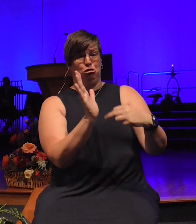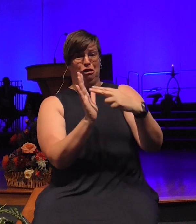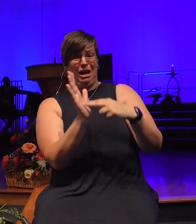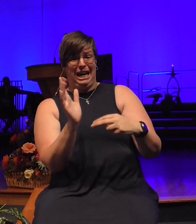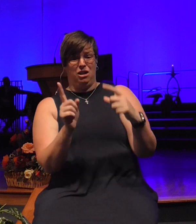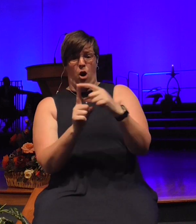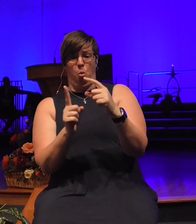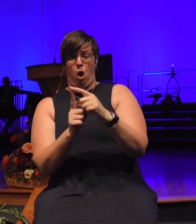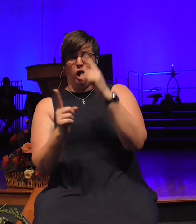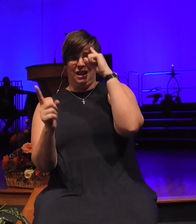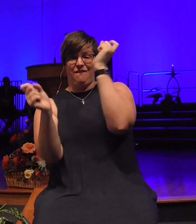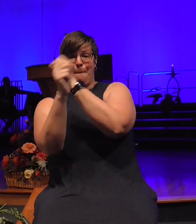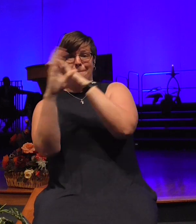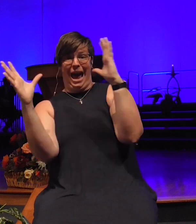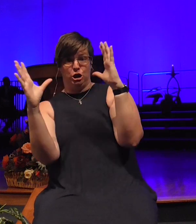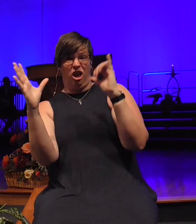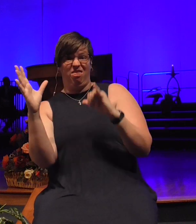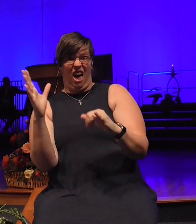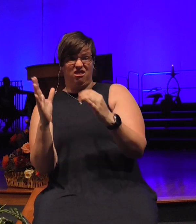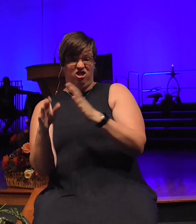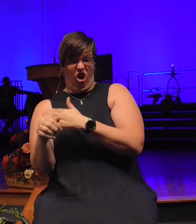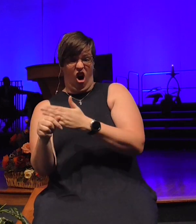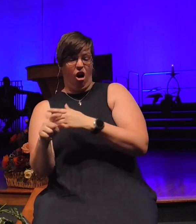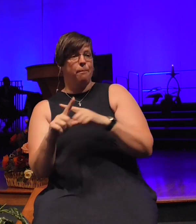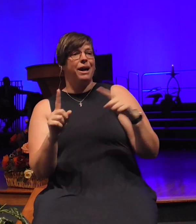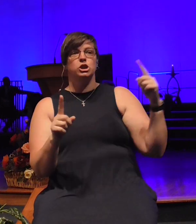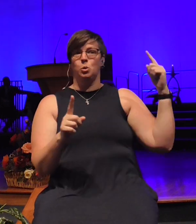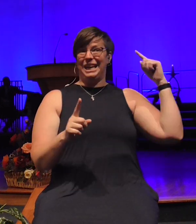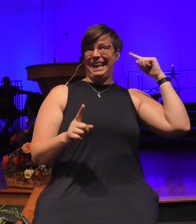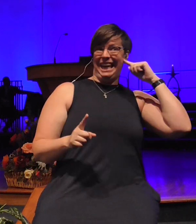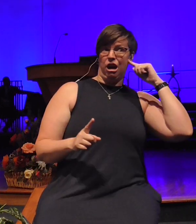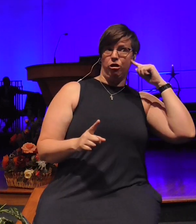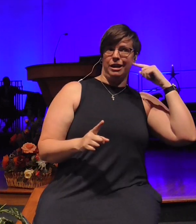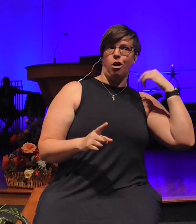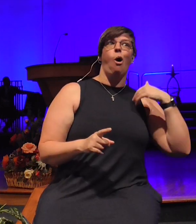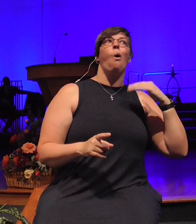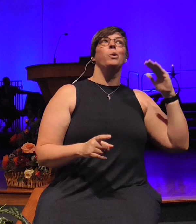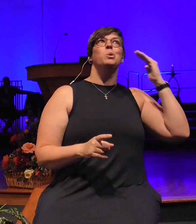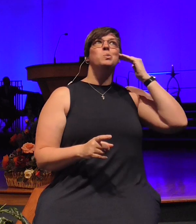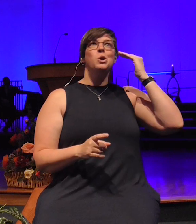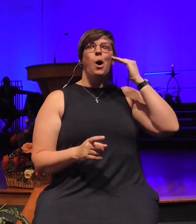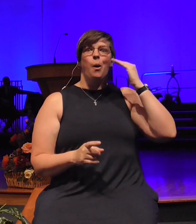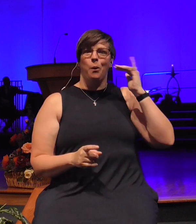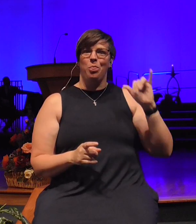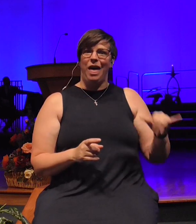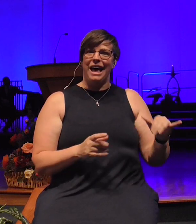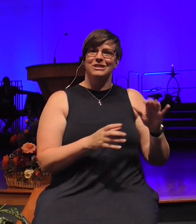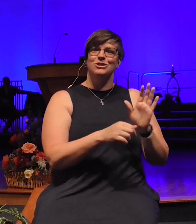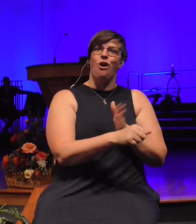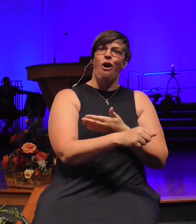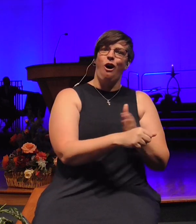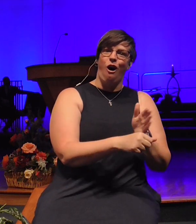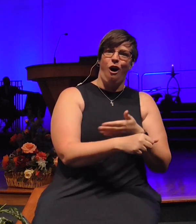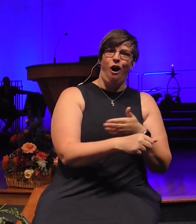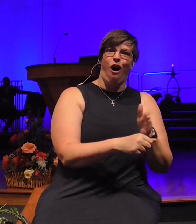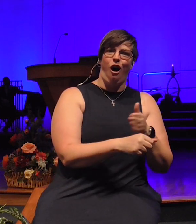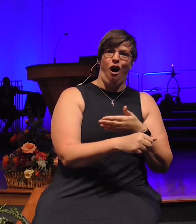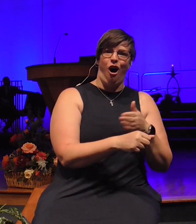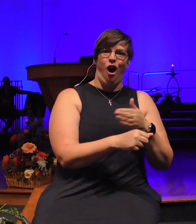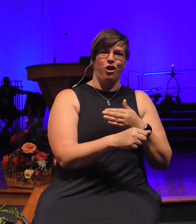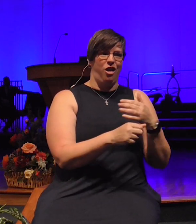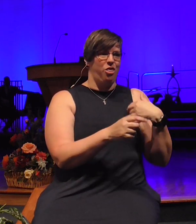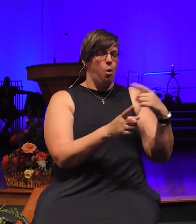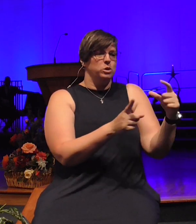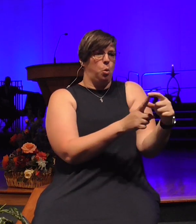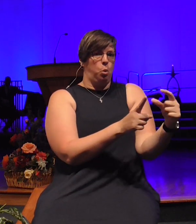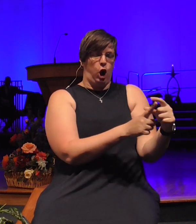of Imagine, you're not going to retain it. But if you hear the song a couple times, you begin to know it by heart. And it was this